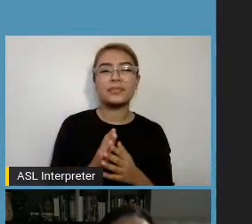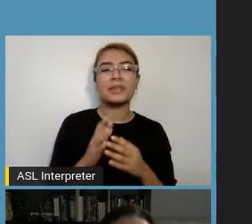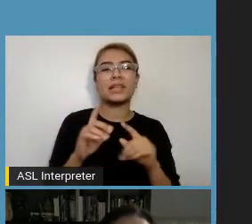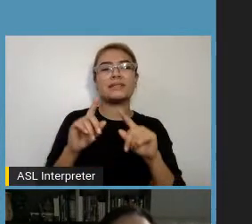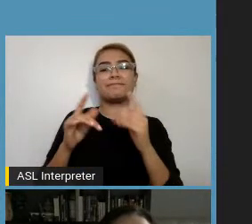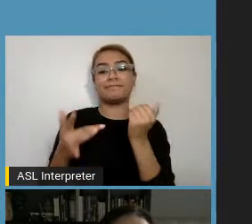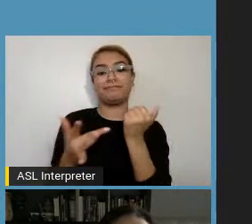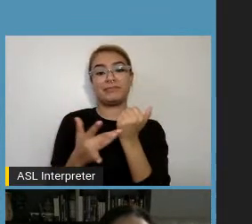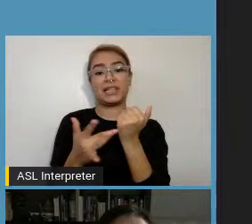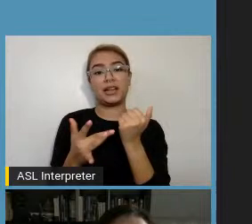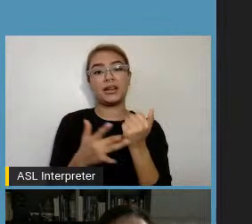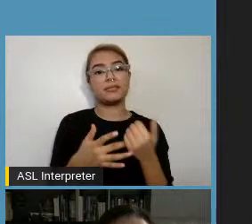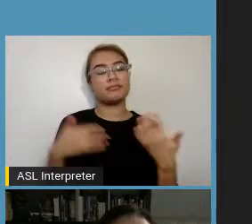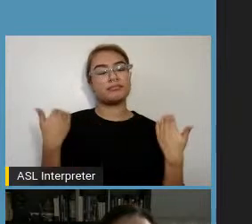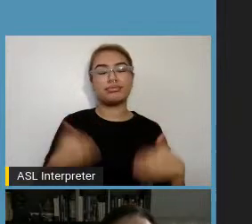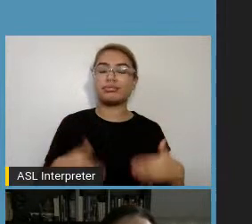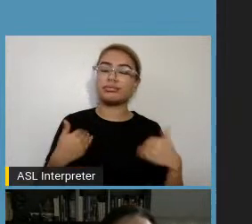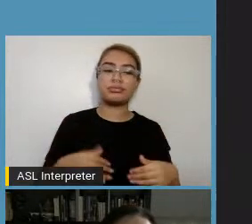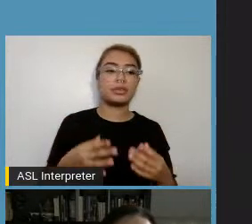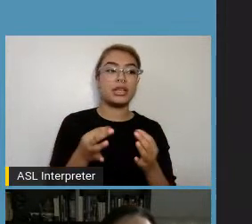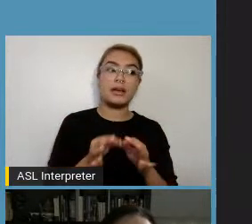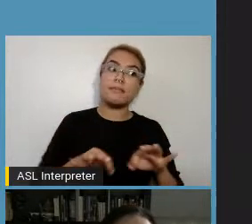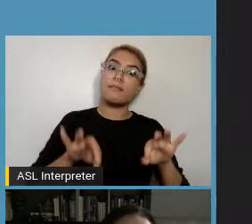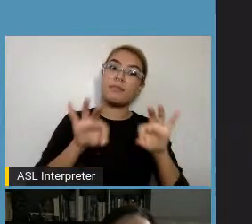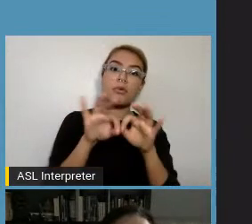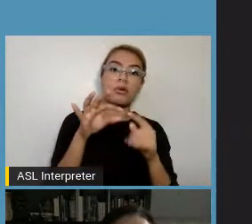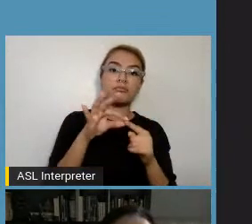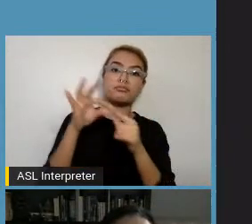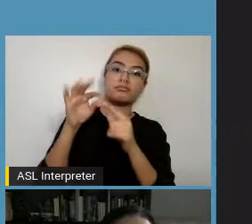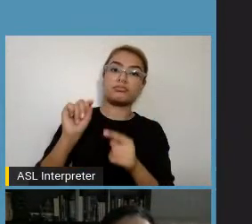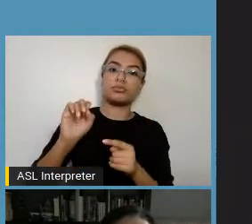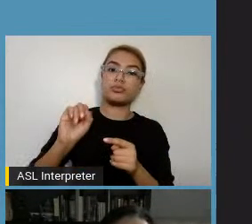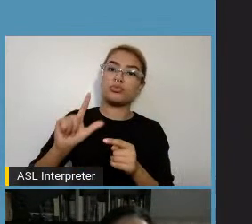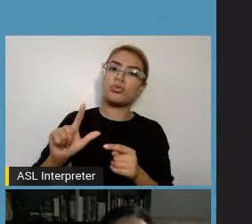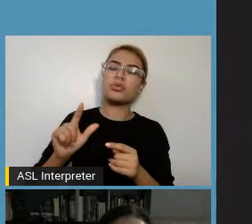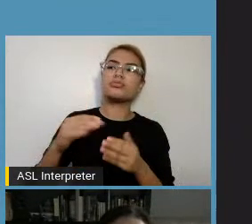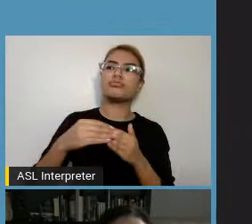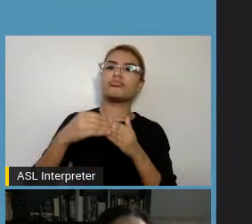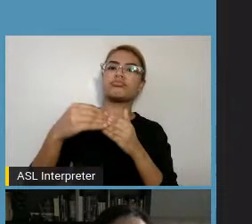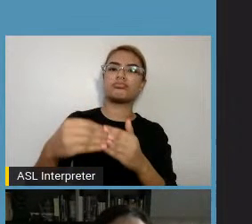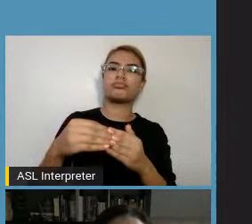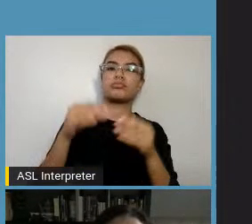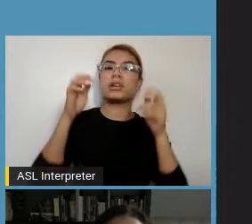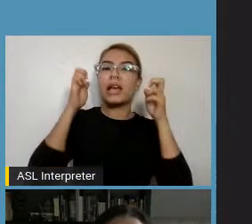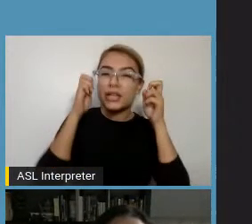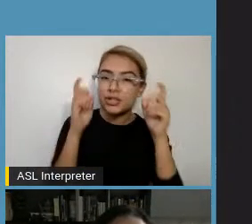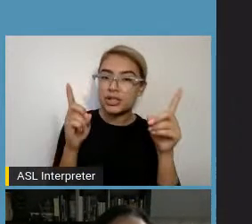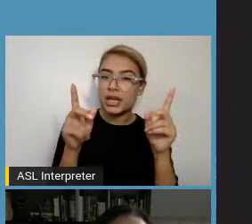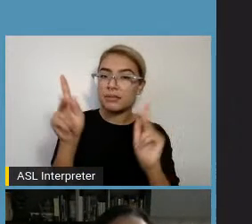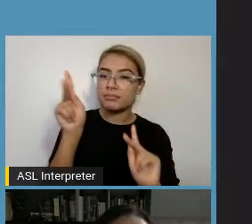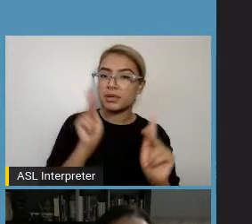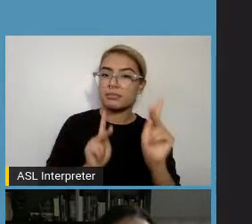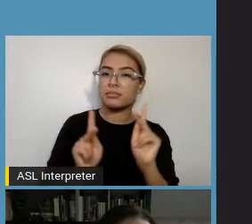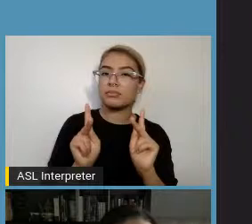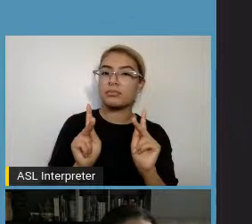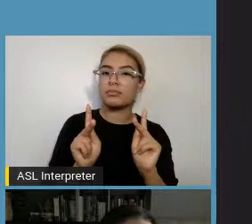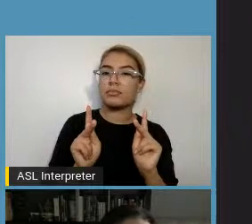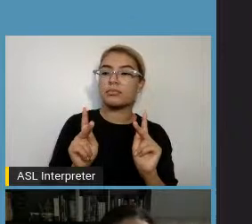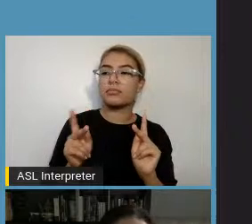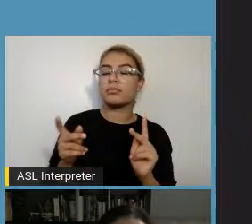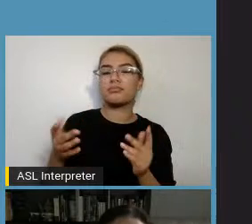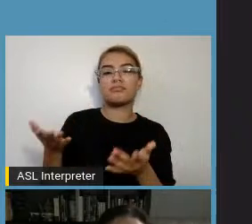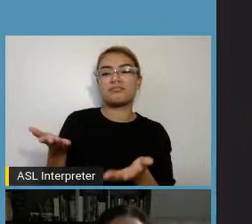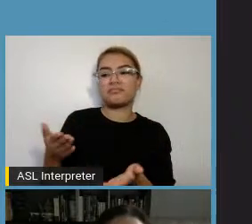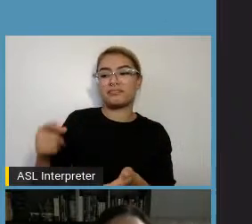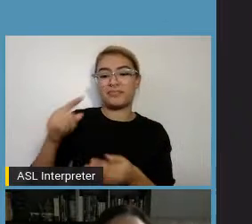technology has become a really powerful tool to help guide and educate people on, just call us, we're in and out in 2 days with